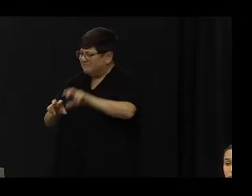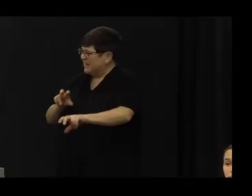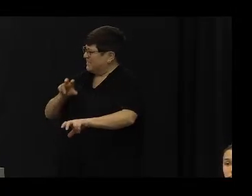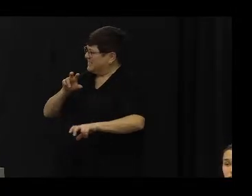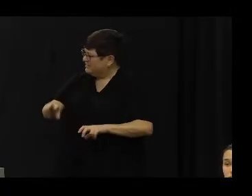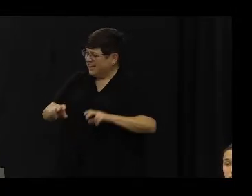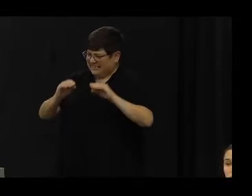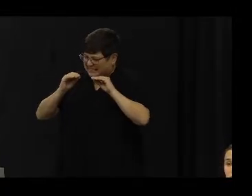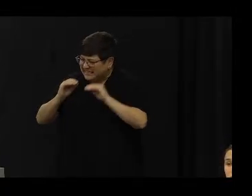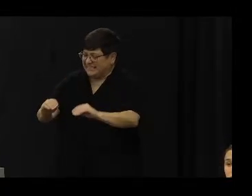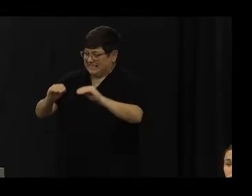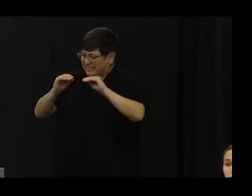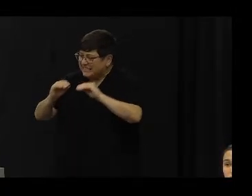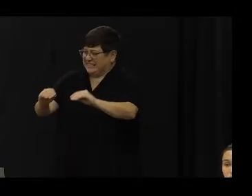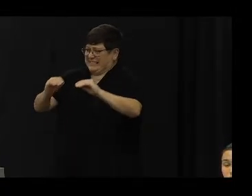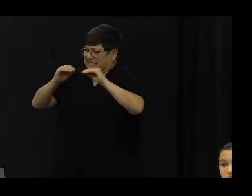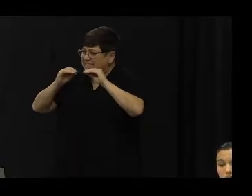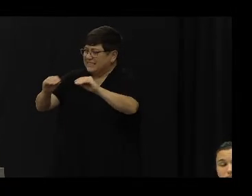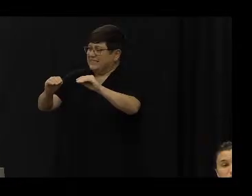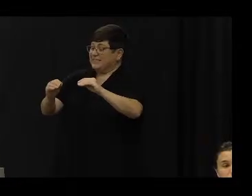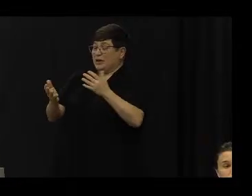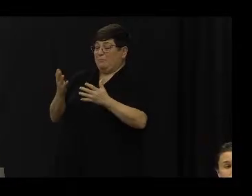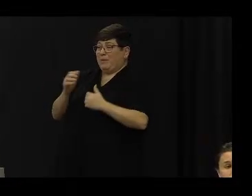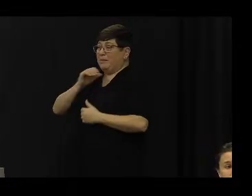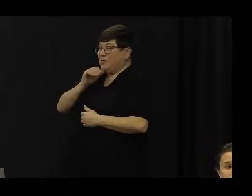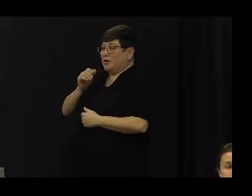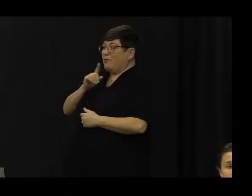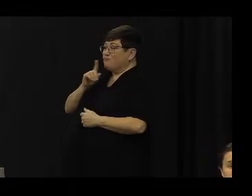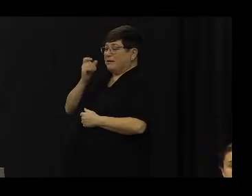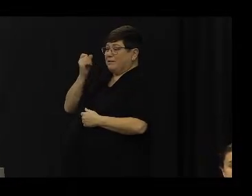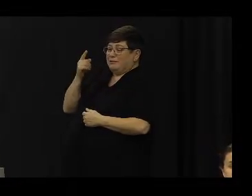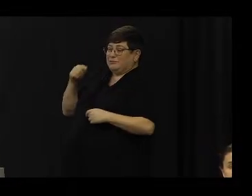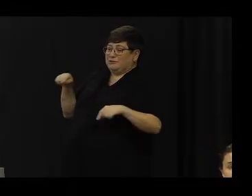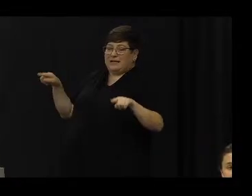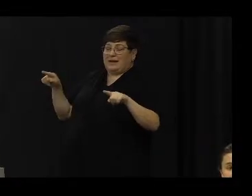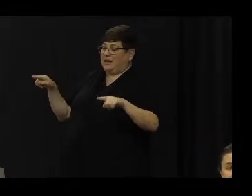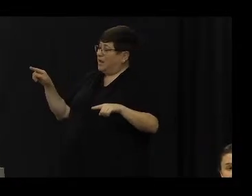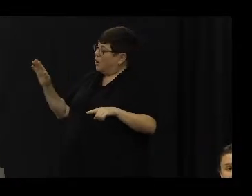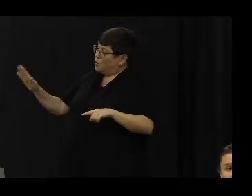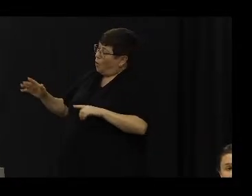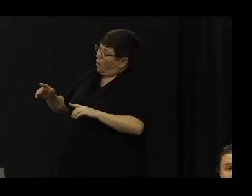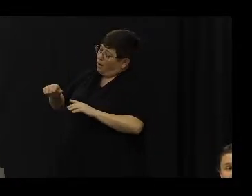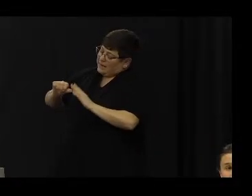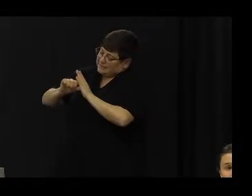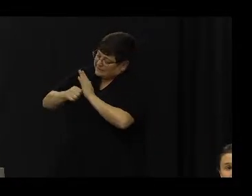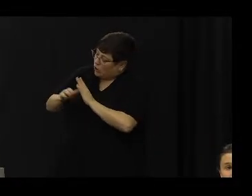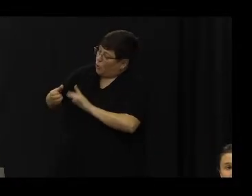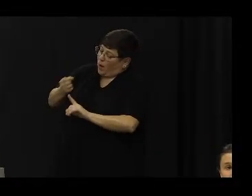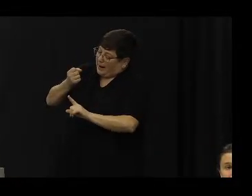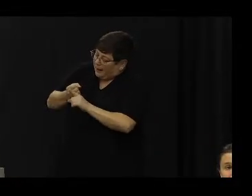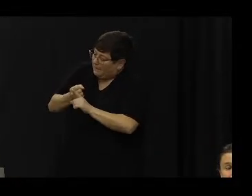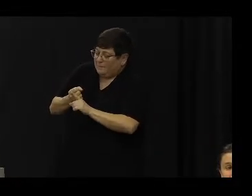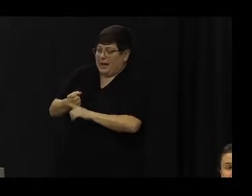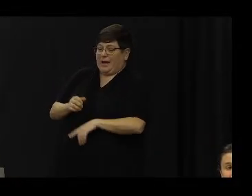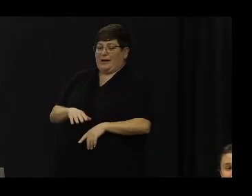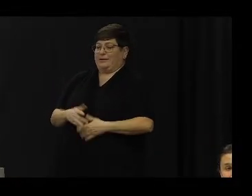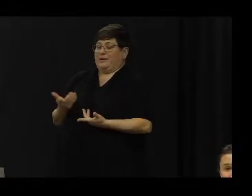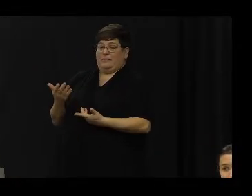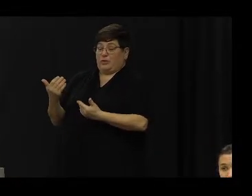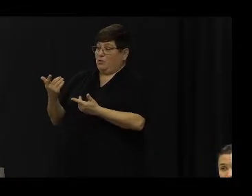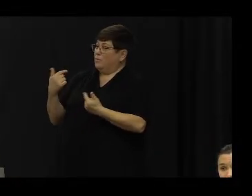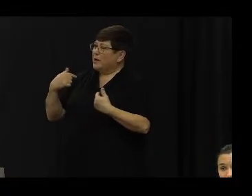life, you may or may not understand the depth of what you did and what responsibility we